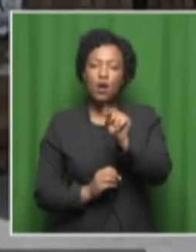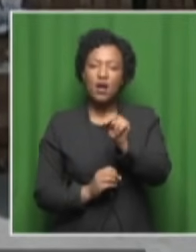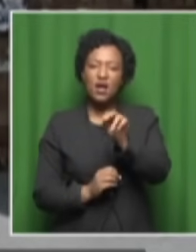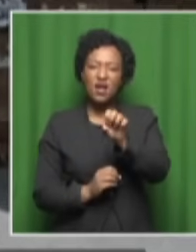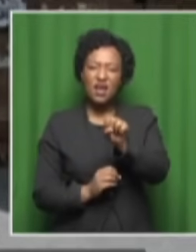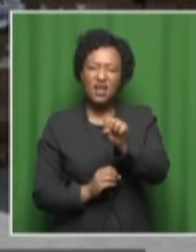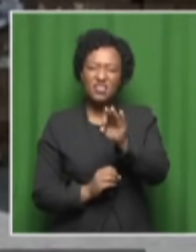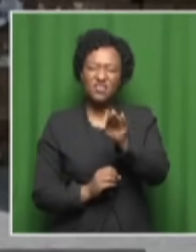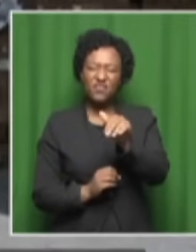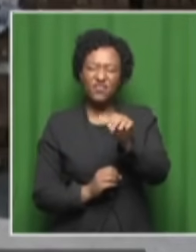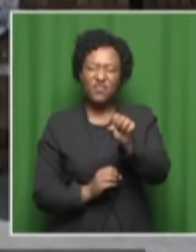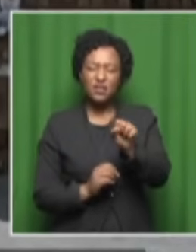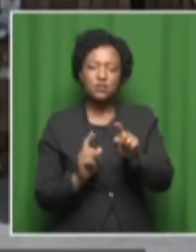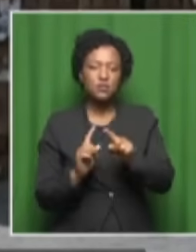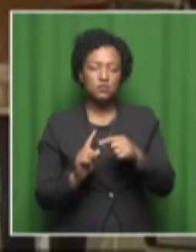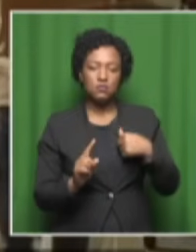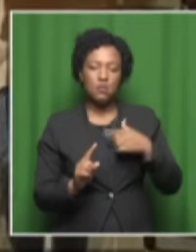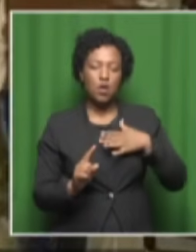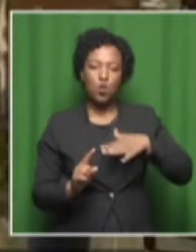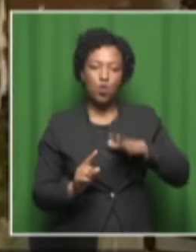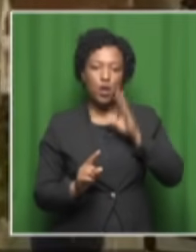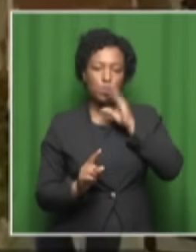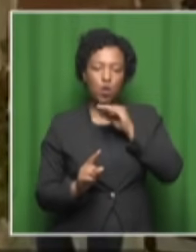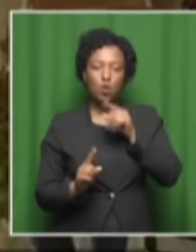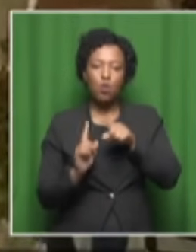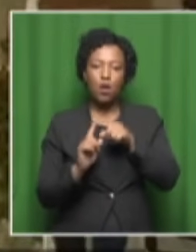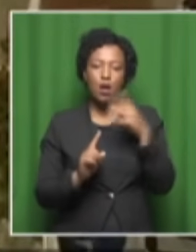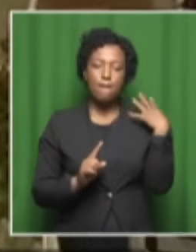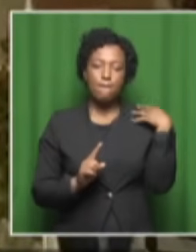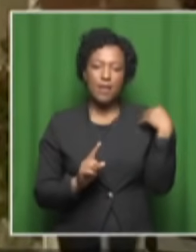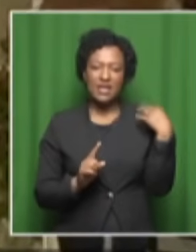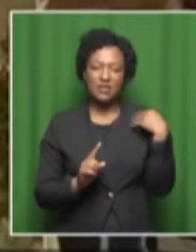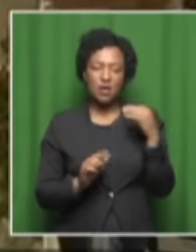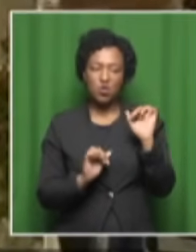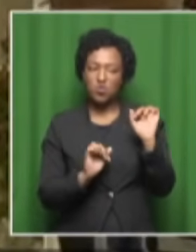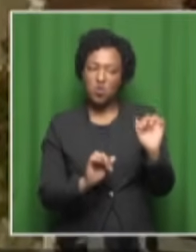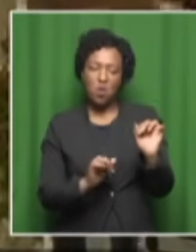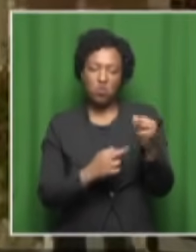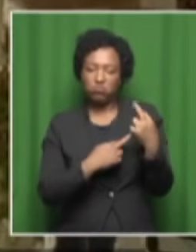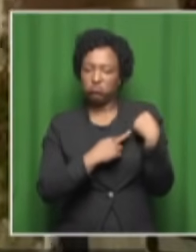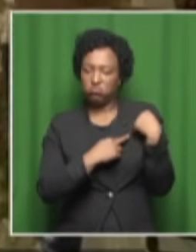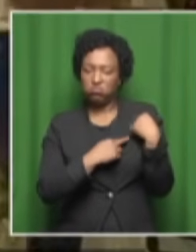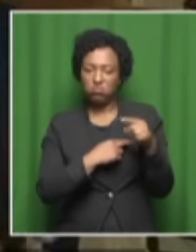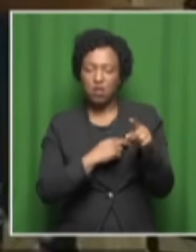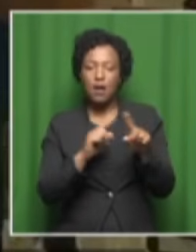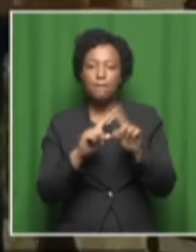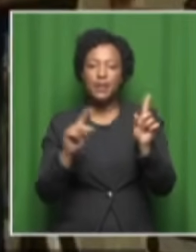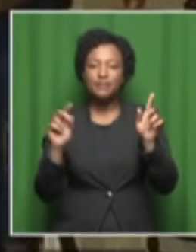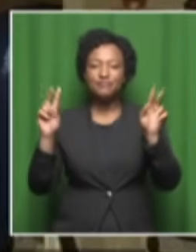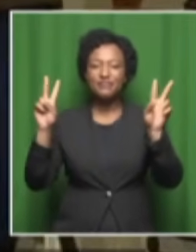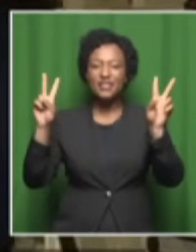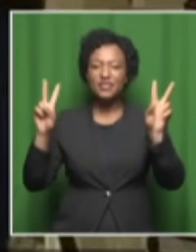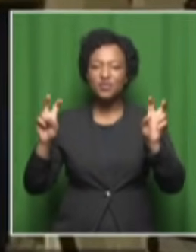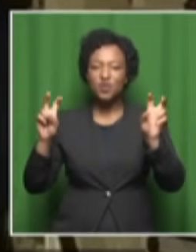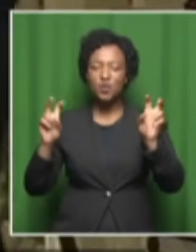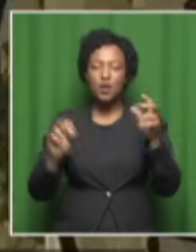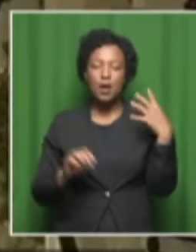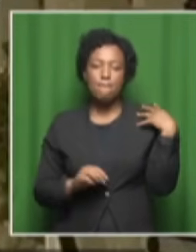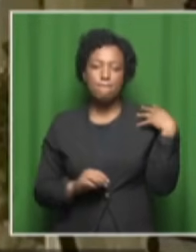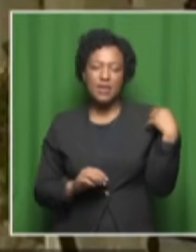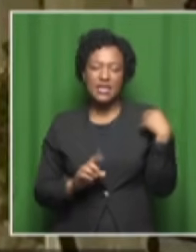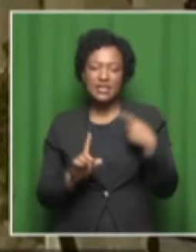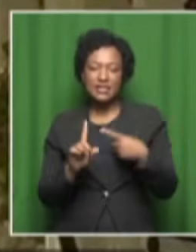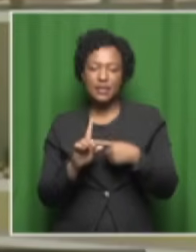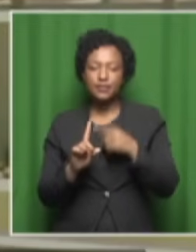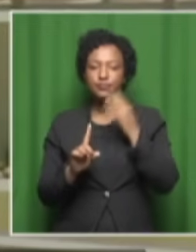don't want to talk about that when it comes to the minister. That's not your domain to talk about that. But I mean, that whole issue around the minister, Blade